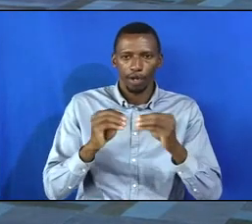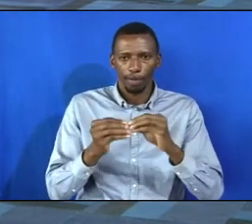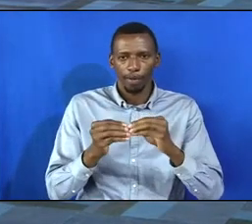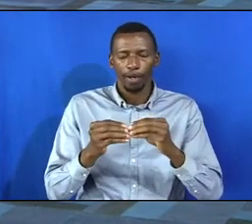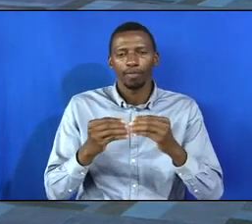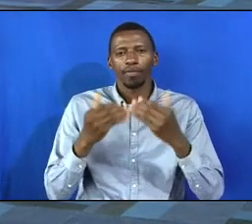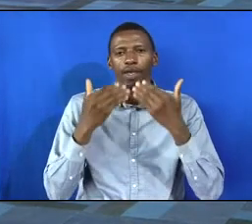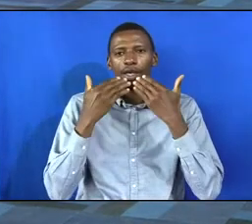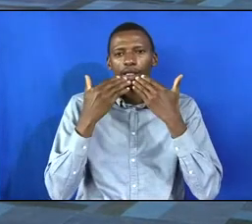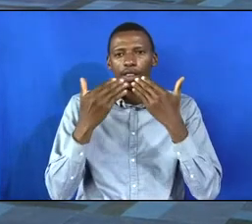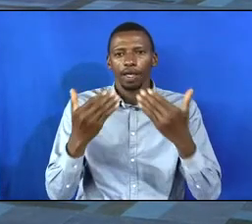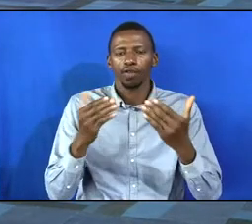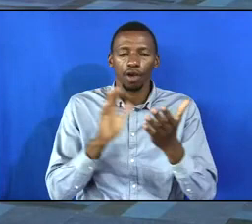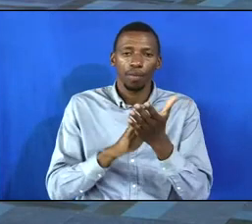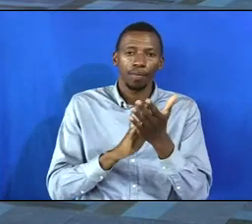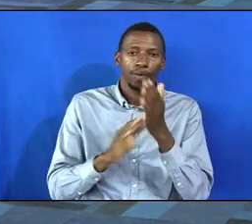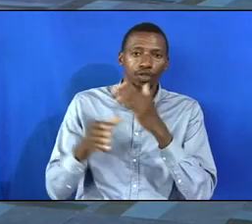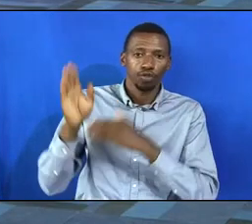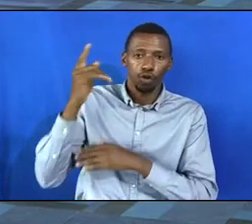Certainly, you will have a blessing.